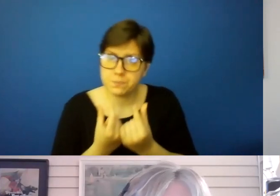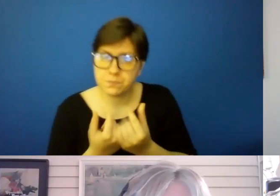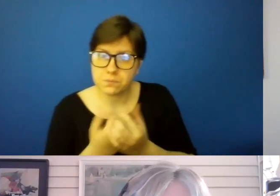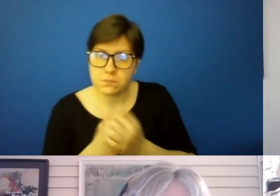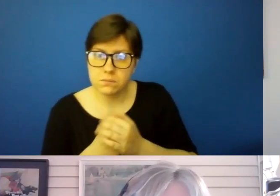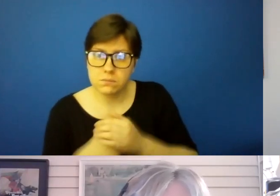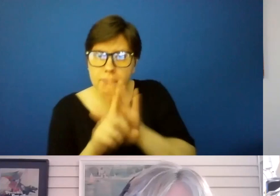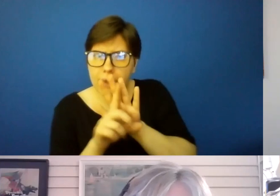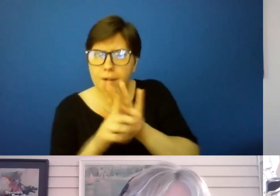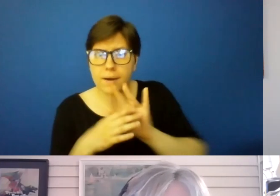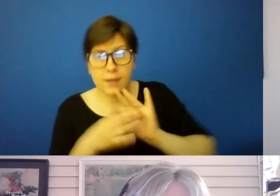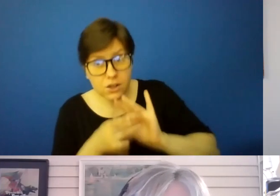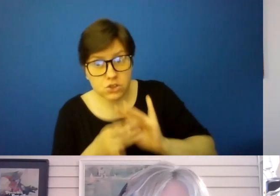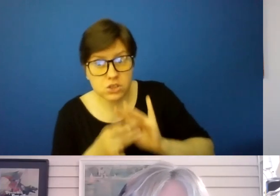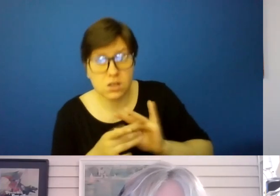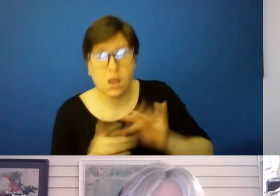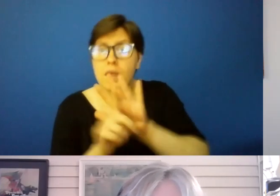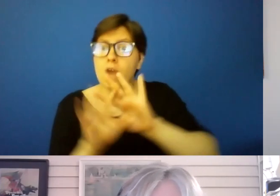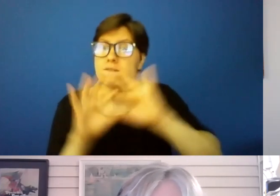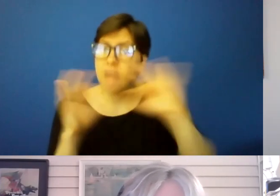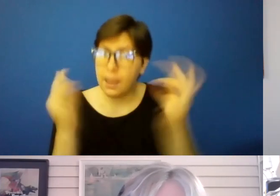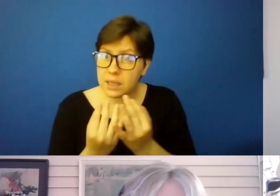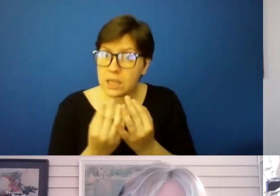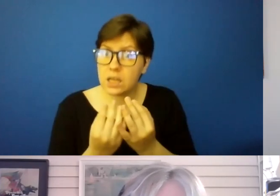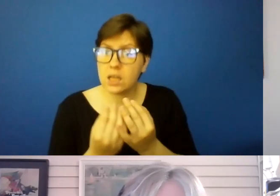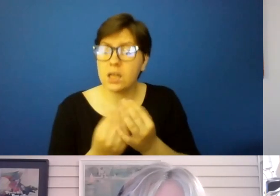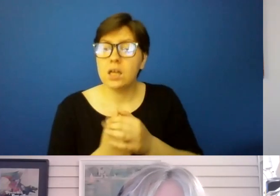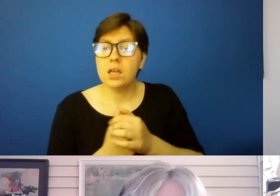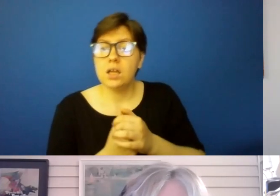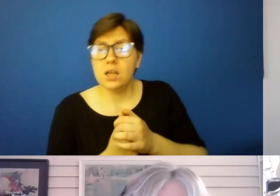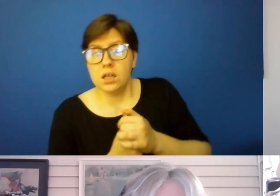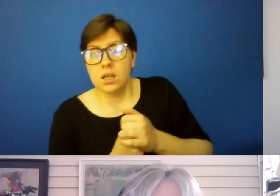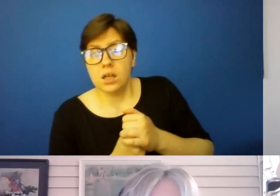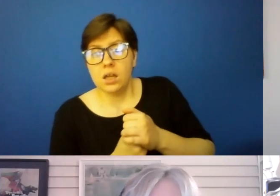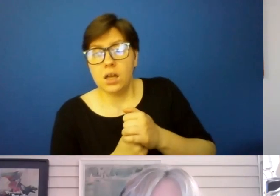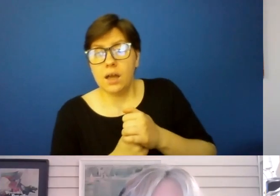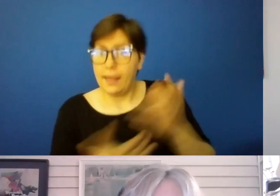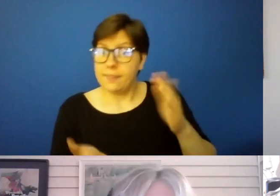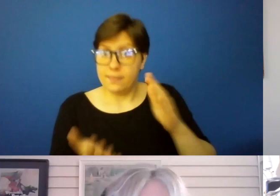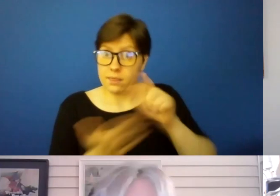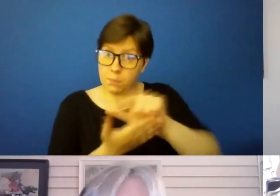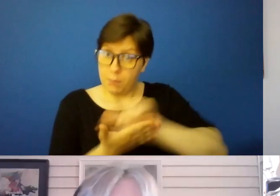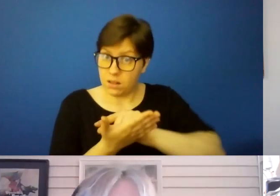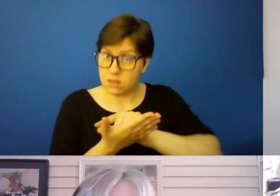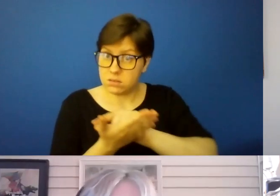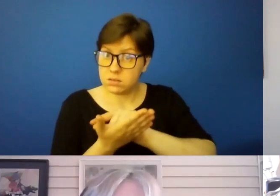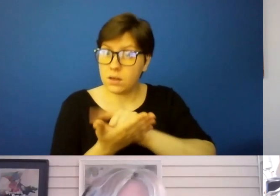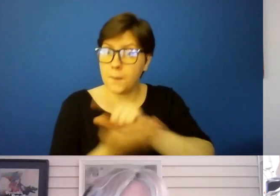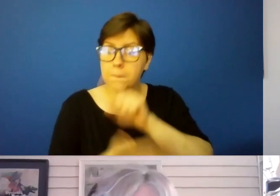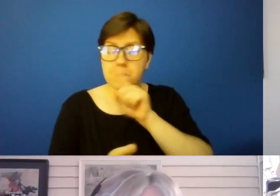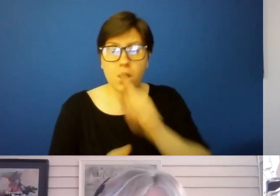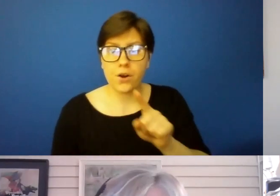their connection, their family. And these bills are